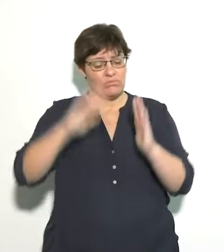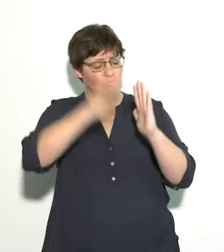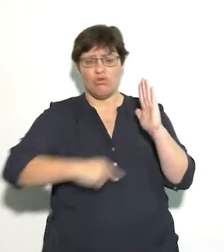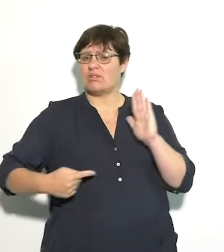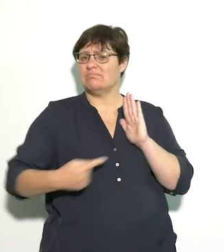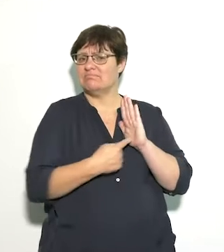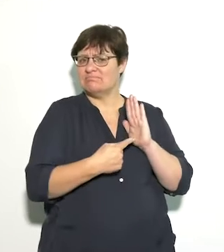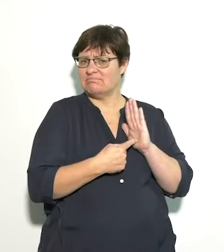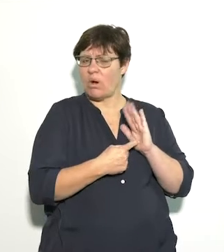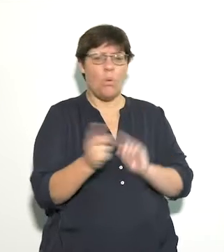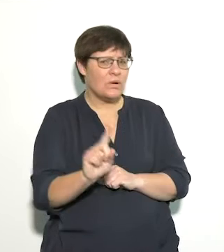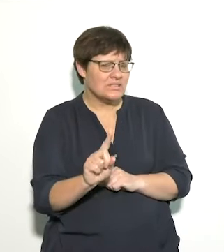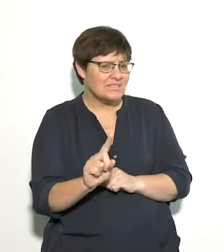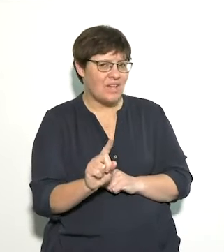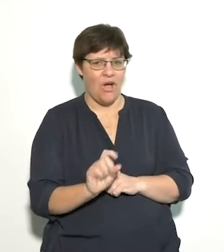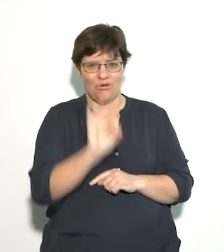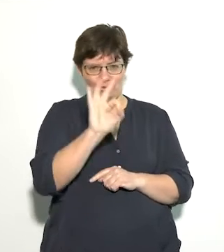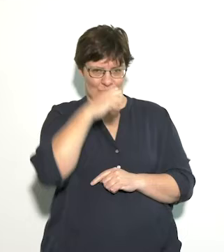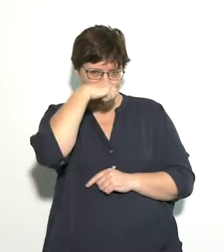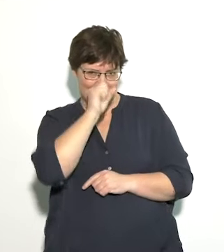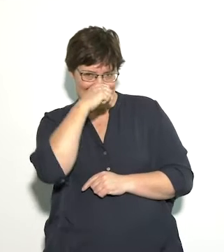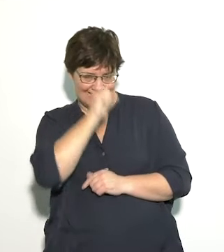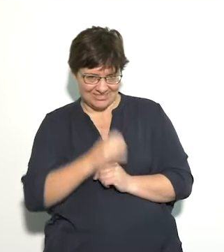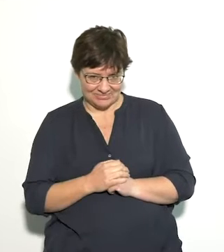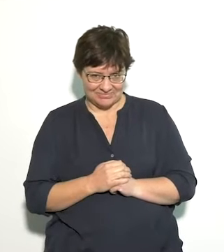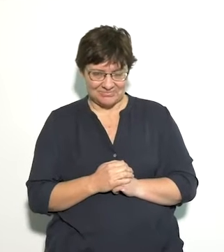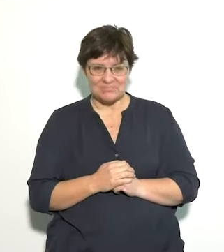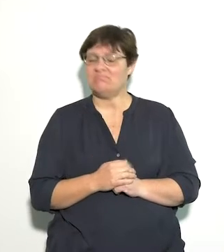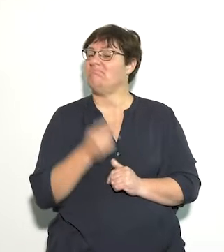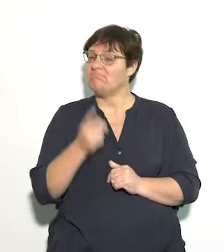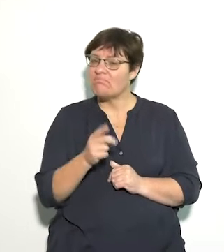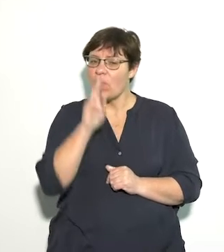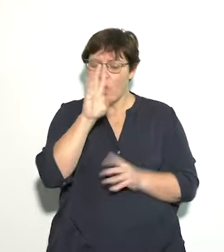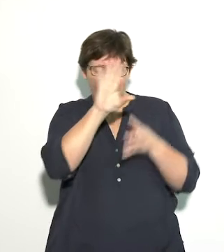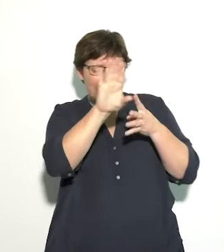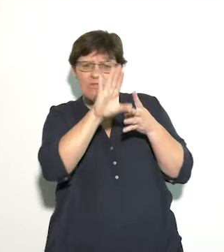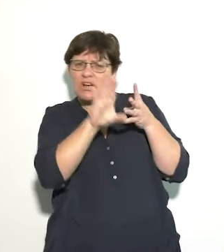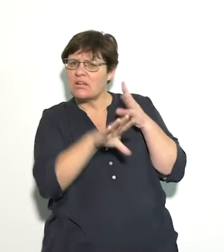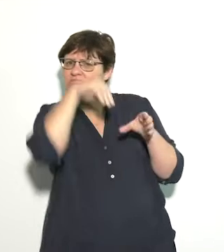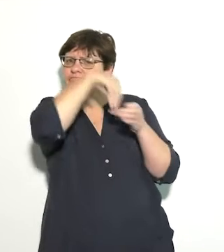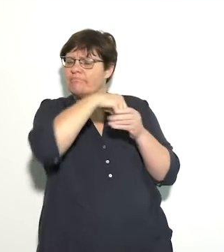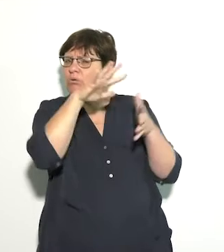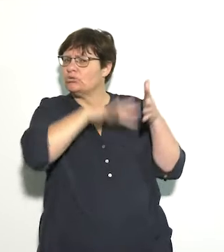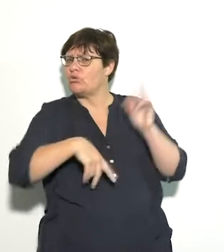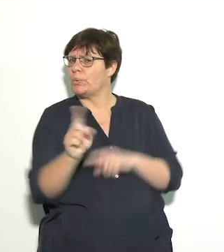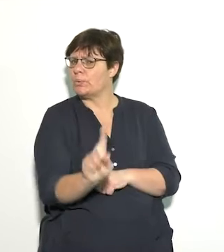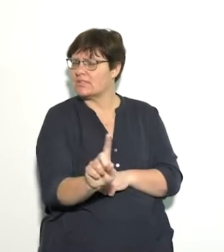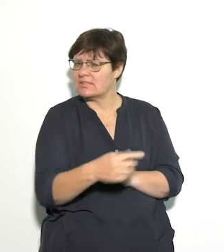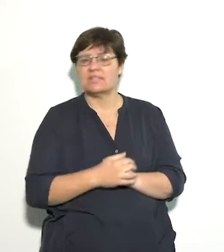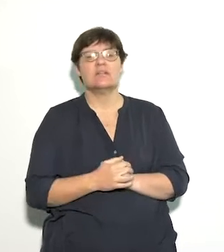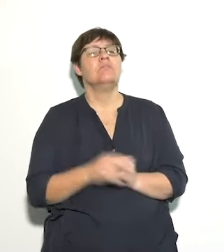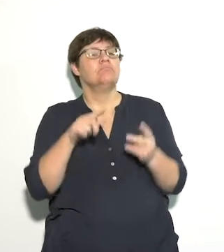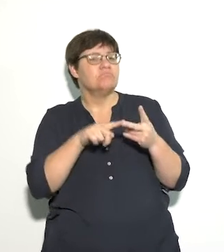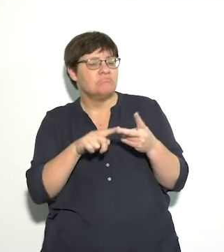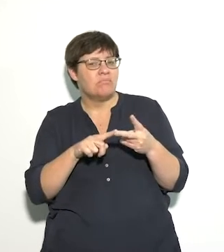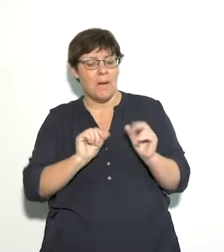talk about is The Three Little Pigs. We are going to look at the characters of the story, and we are going to